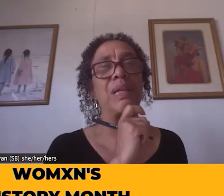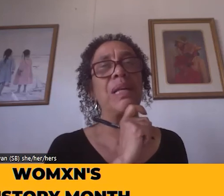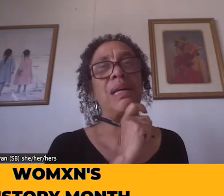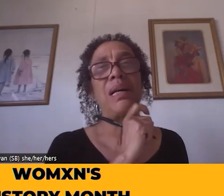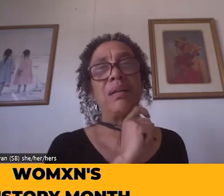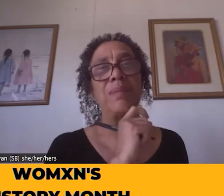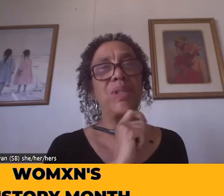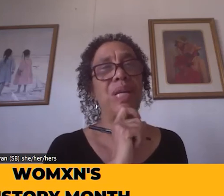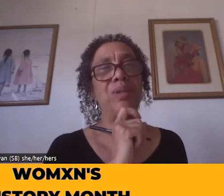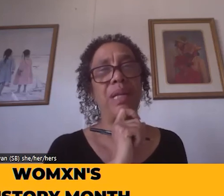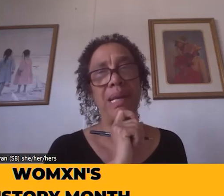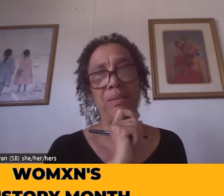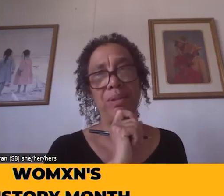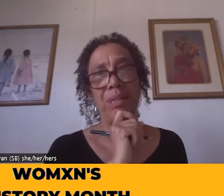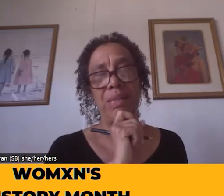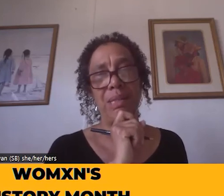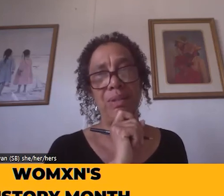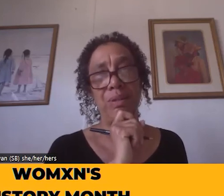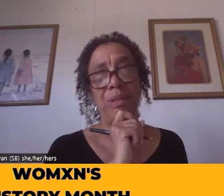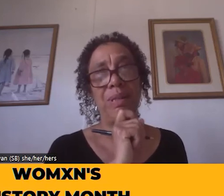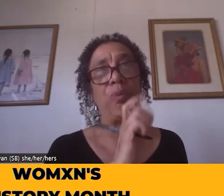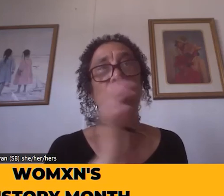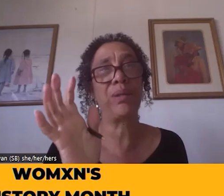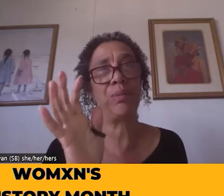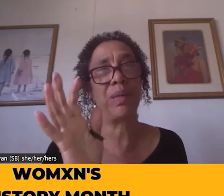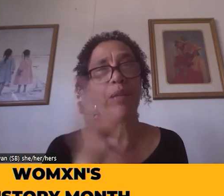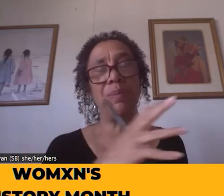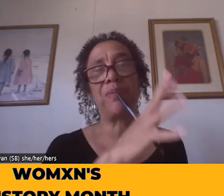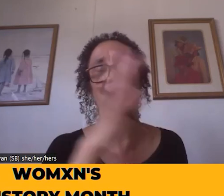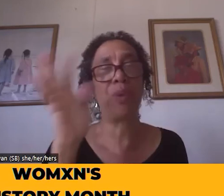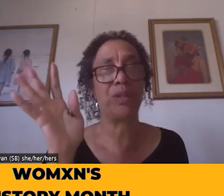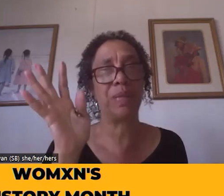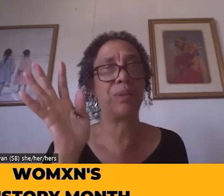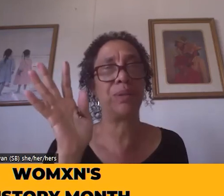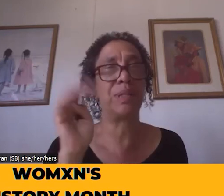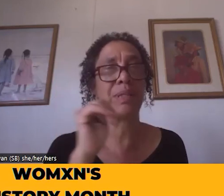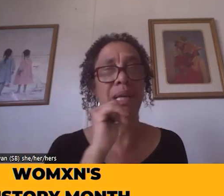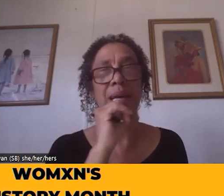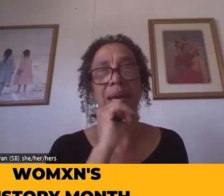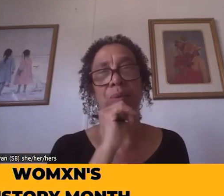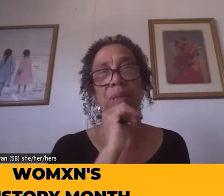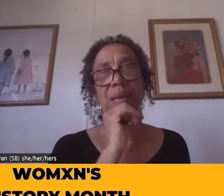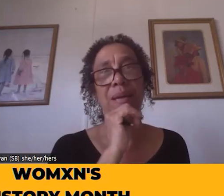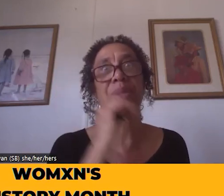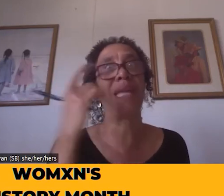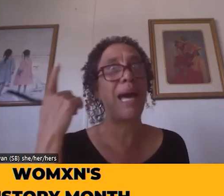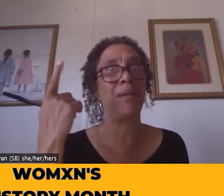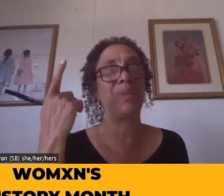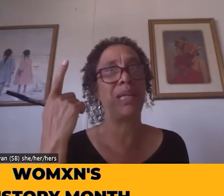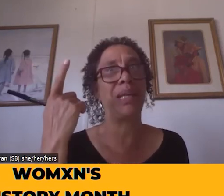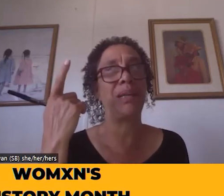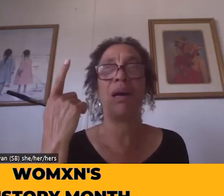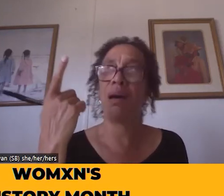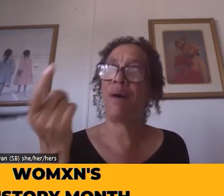counselors. Especially tenure line counselors in the CSU, they're seeing way too much. They're responsible for way too many students at one time. But now